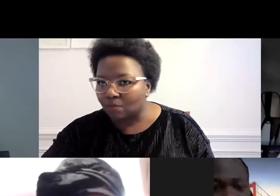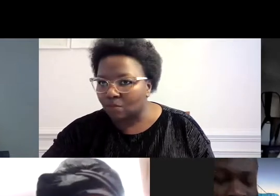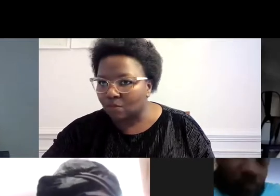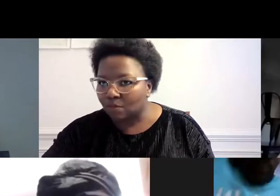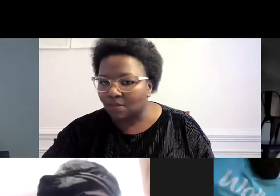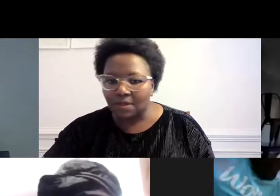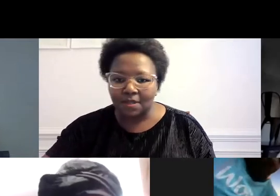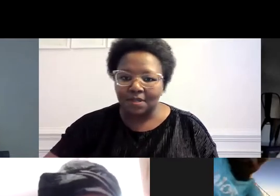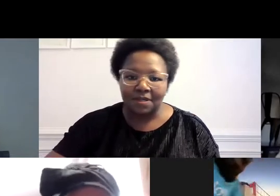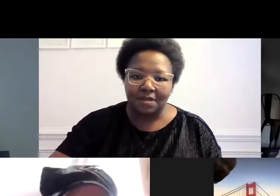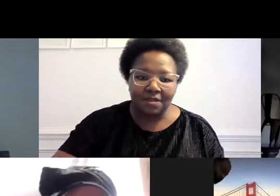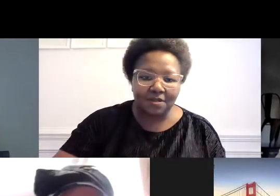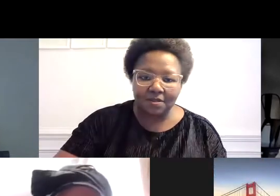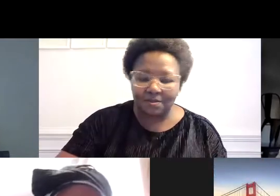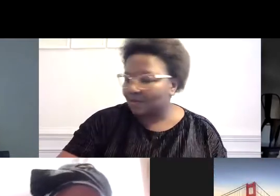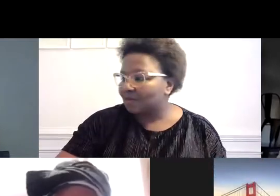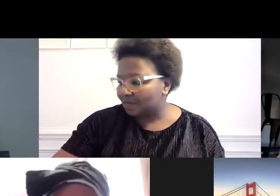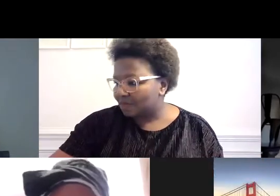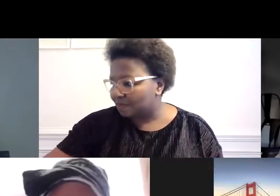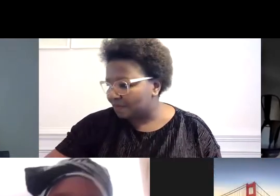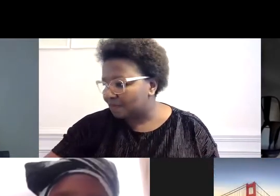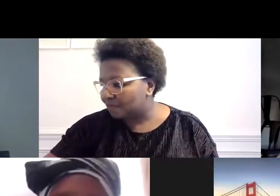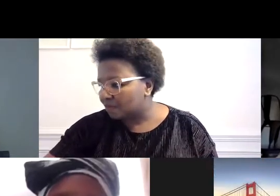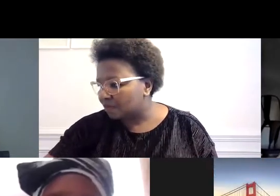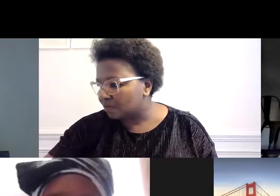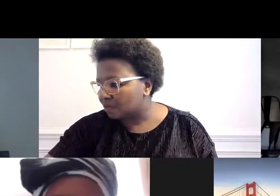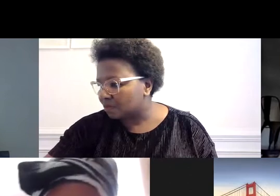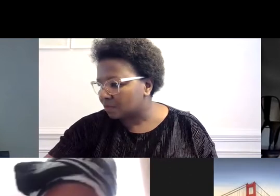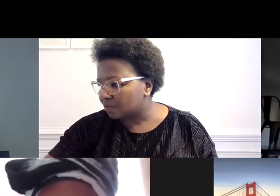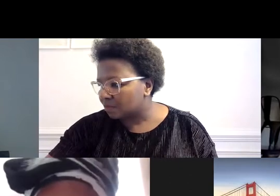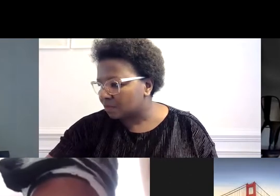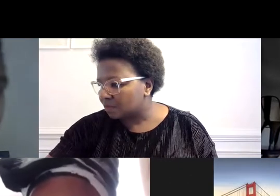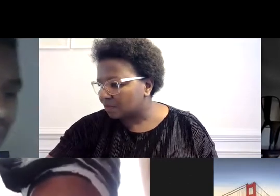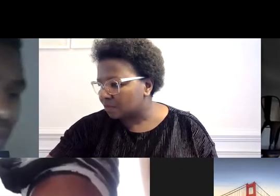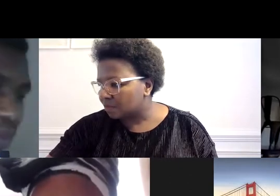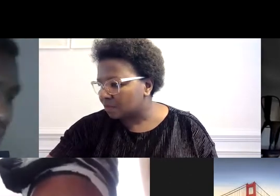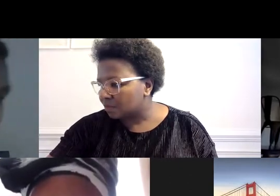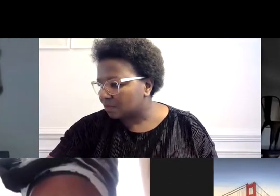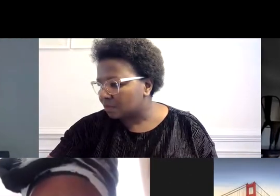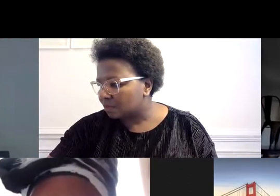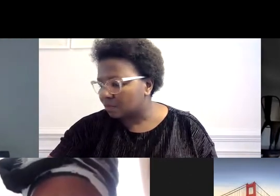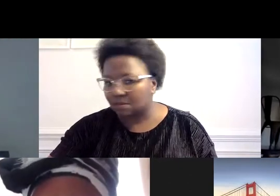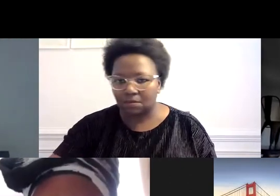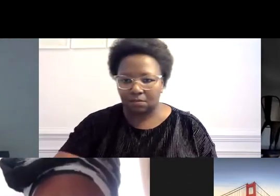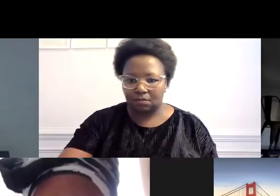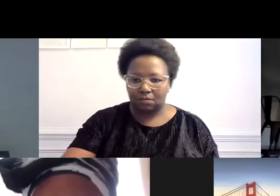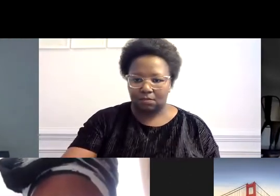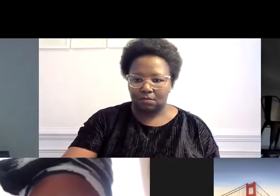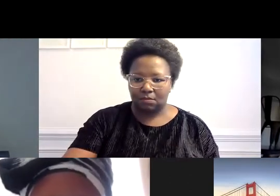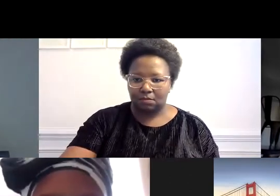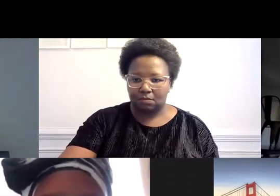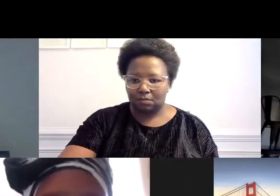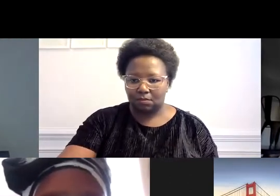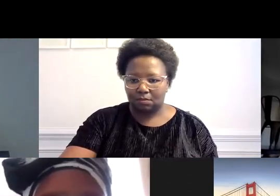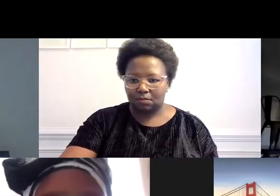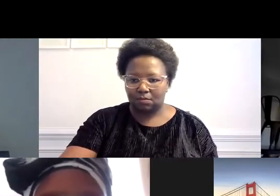muted. Am I muted? Oh, no. Yeah, we can hear you. Oh, okay. You can hear me. Okay. No. In closing, I can